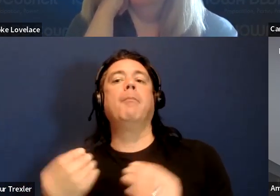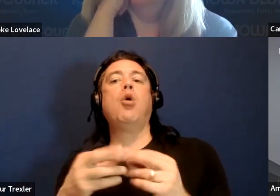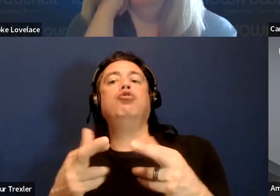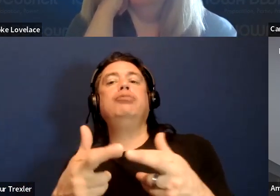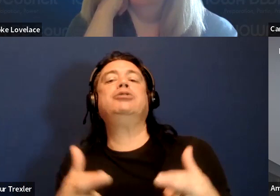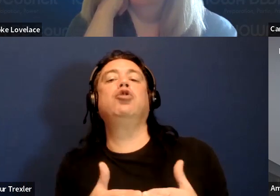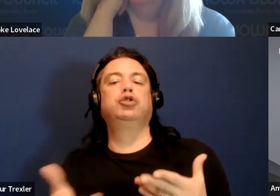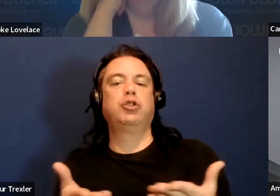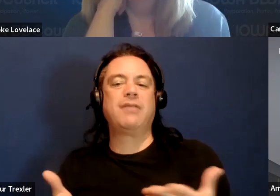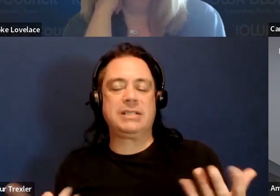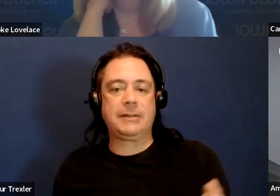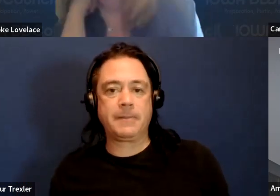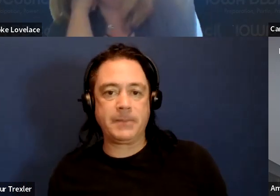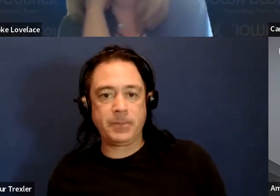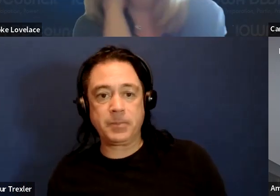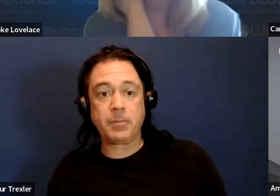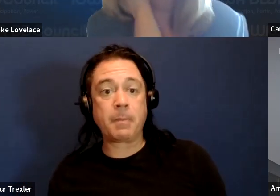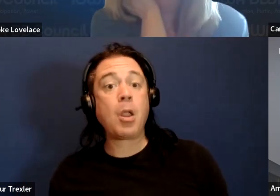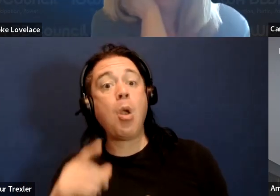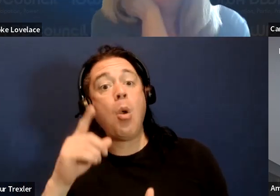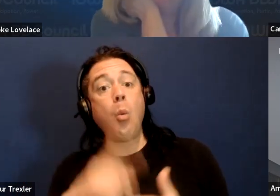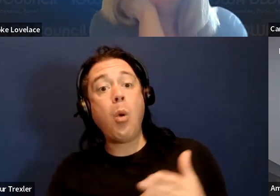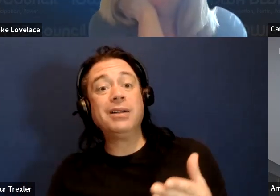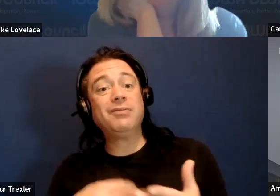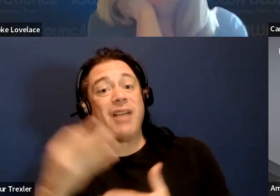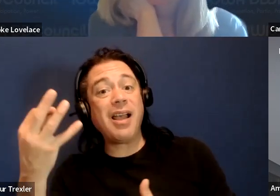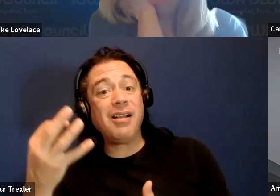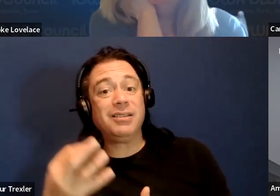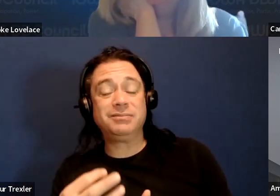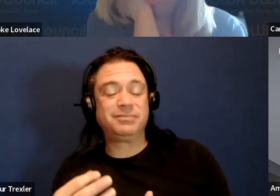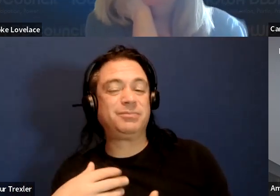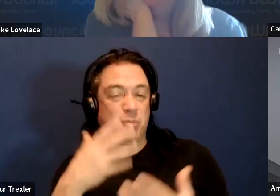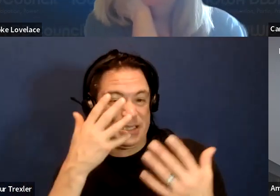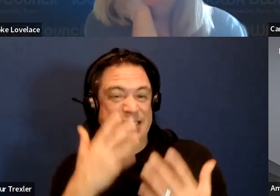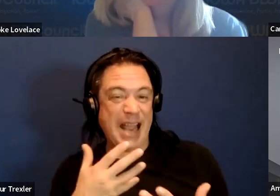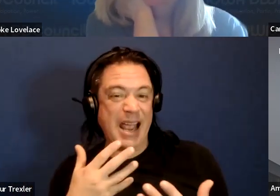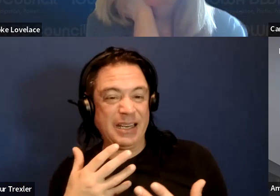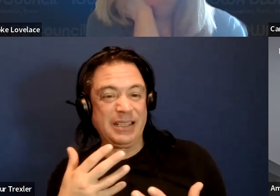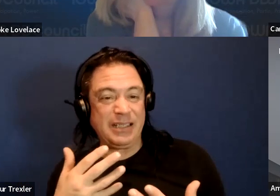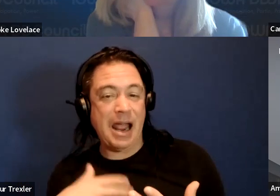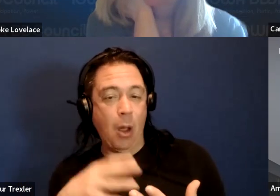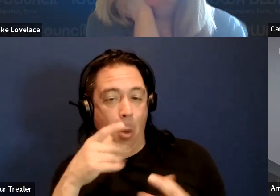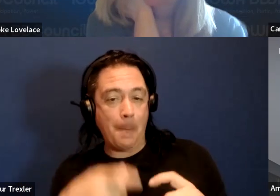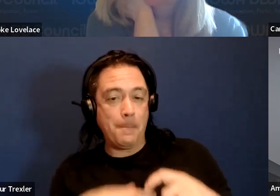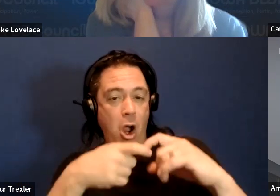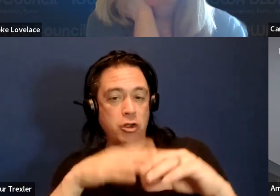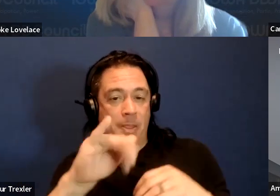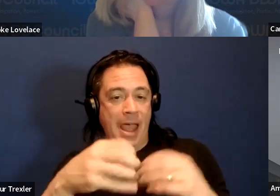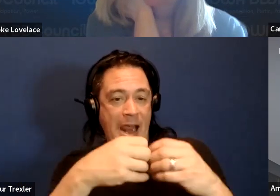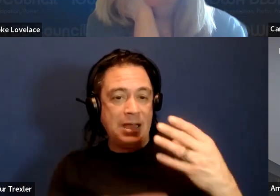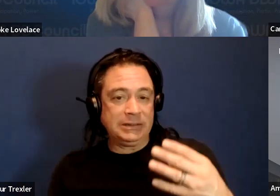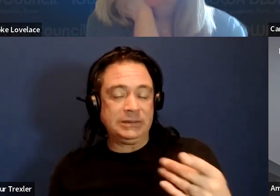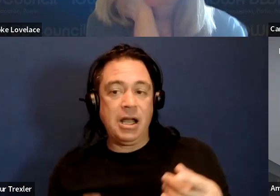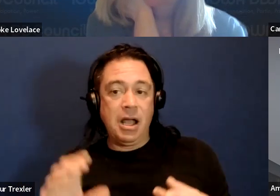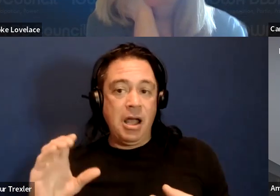service. The things that didn't make it, and we're pretty sad about this, I'll pause at the end of this list. Carlin, if you